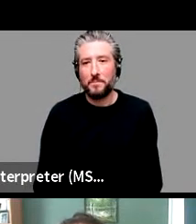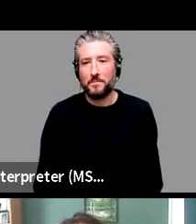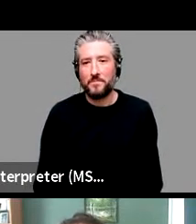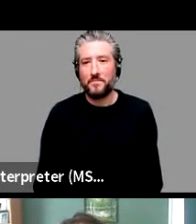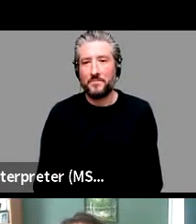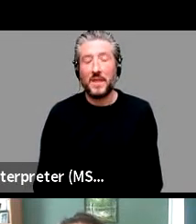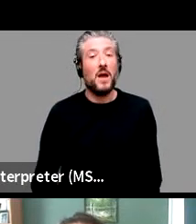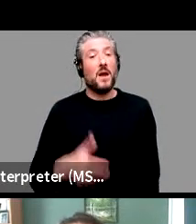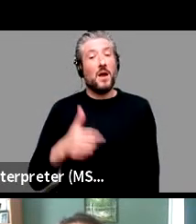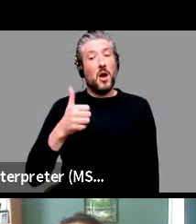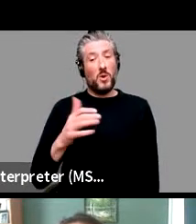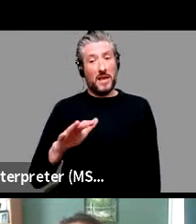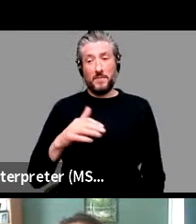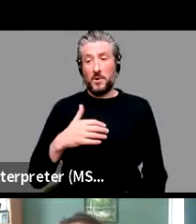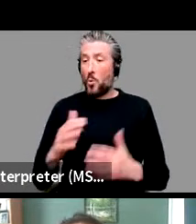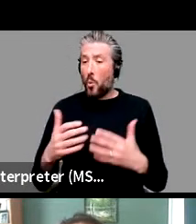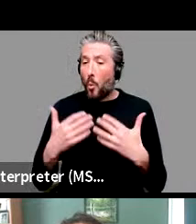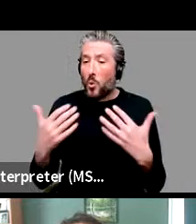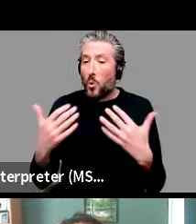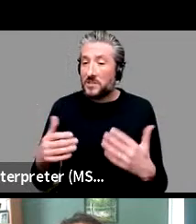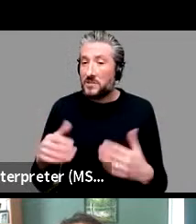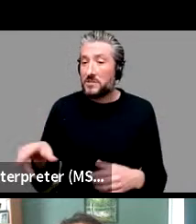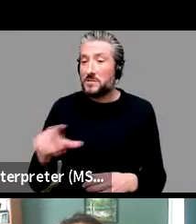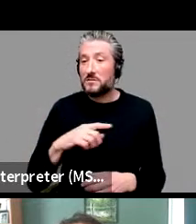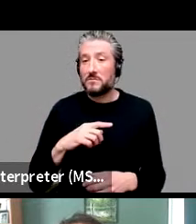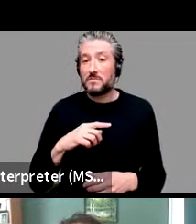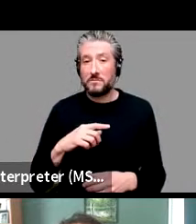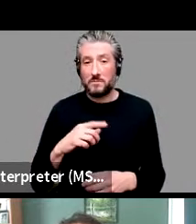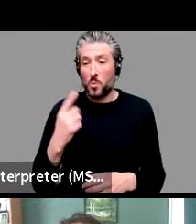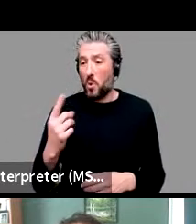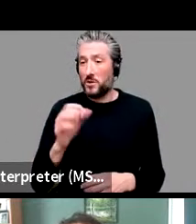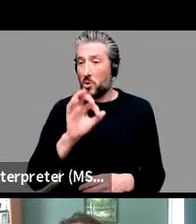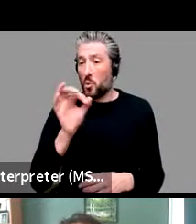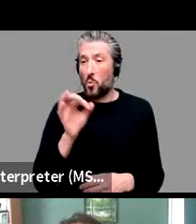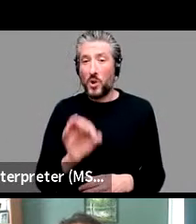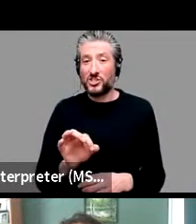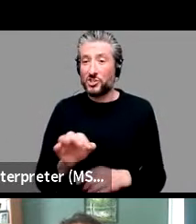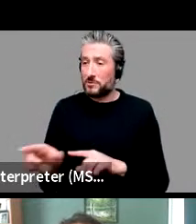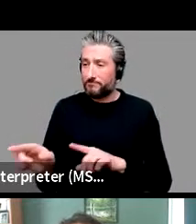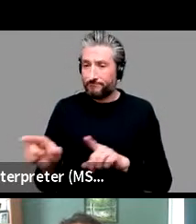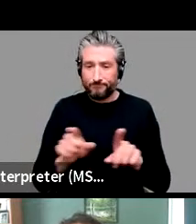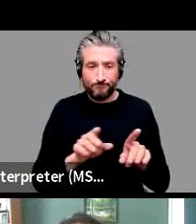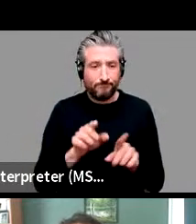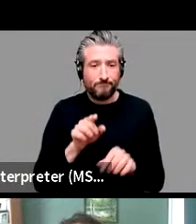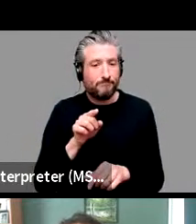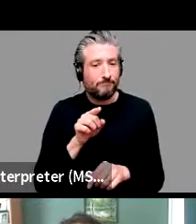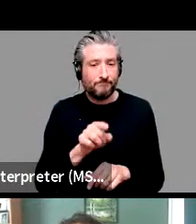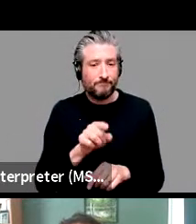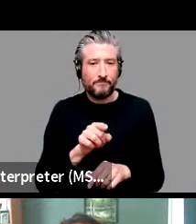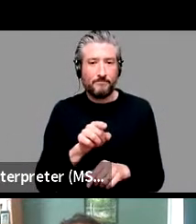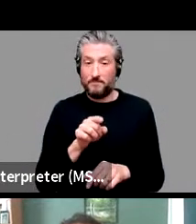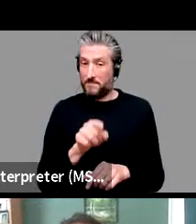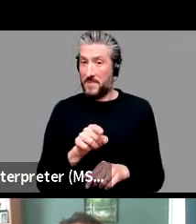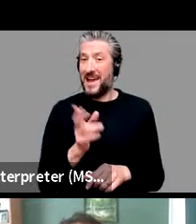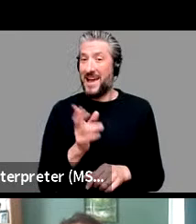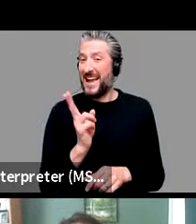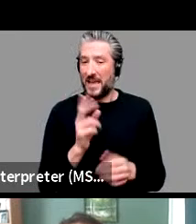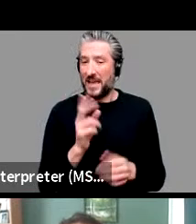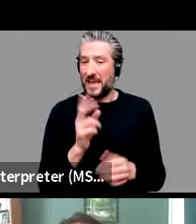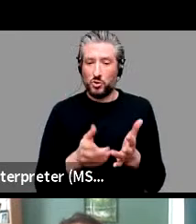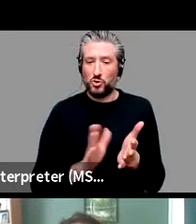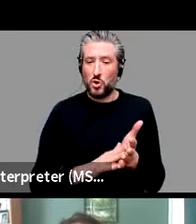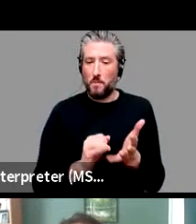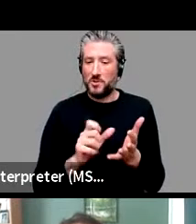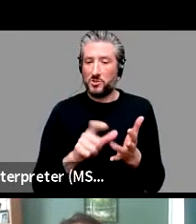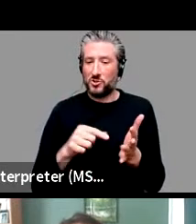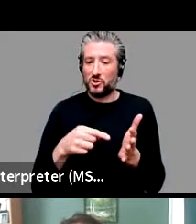I'll take another question from the floor. Um, well, this one just popped up, but I'll, I'll, I'll do the one that was in the lead a second ago. So this is from, um, again, from Tom Scott Phillips, and he